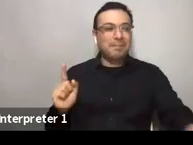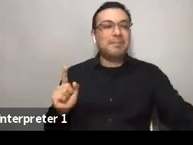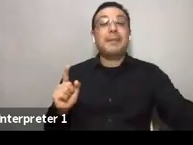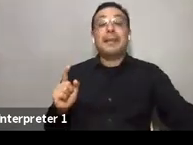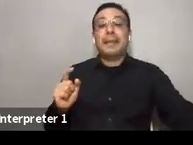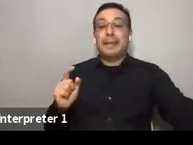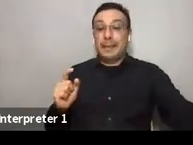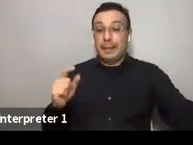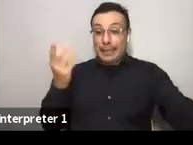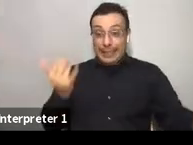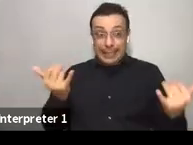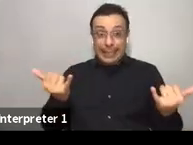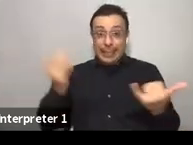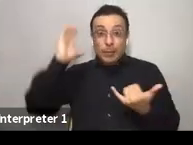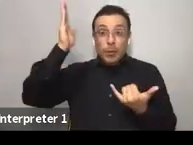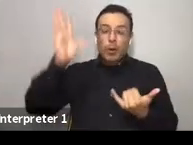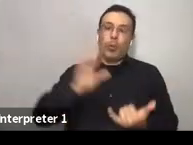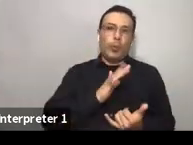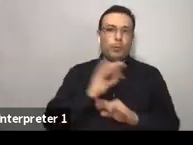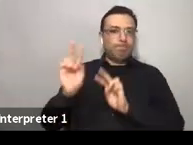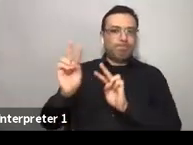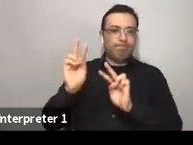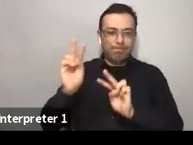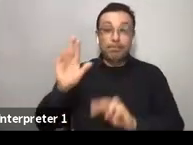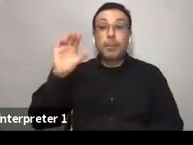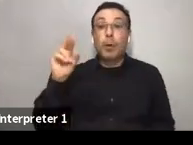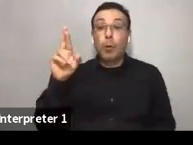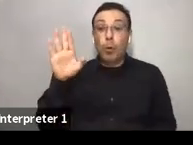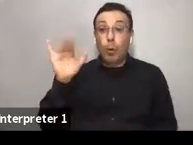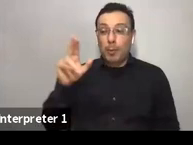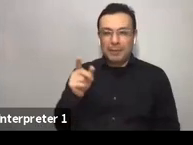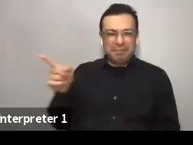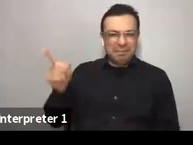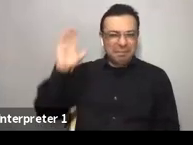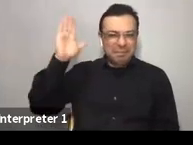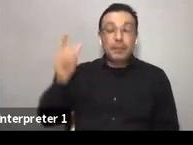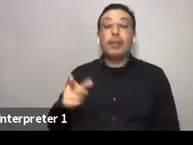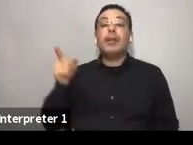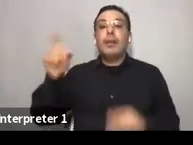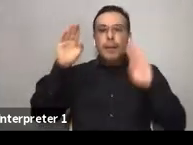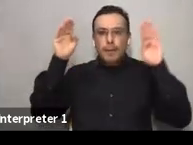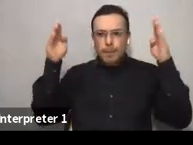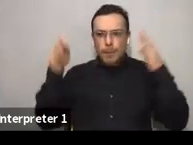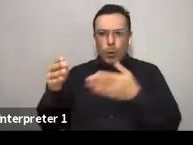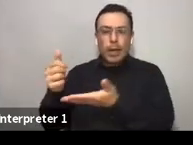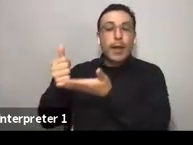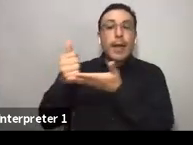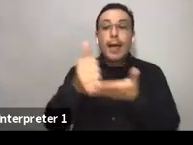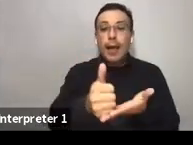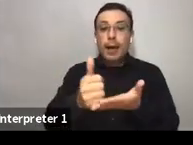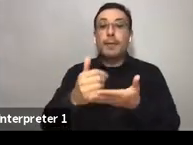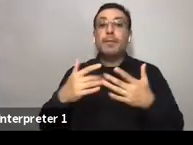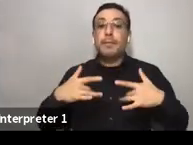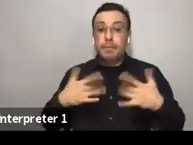this webinar. Corbin focuses a lot of the work that they provide on the NNDB